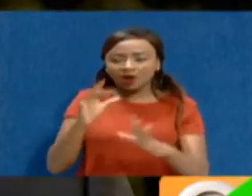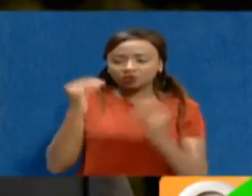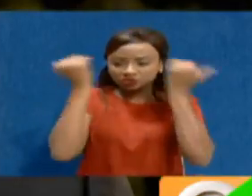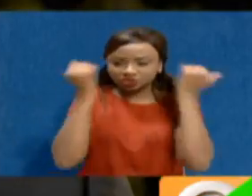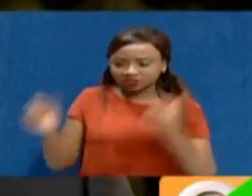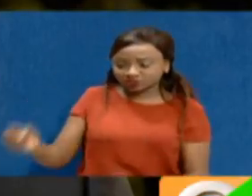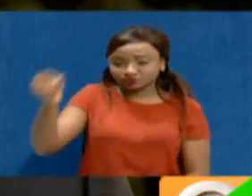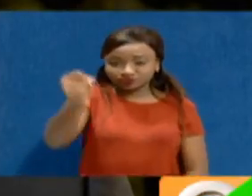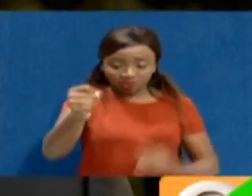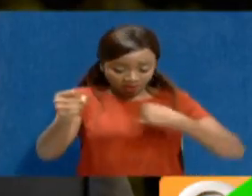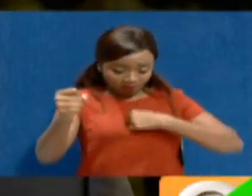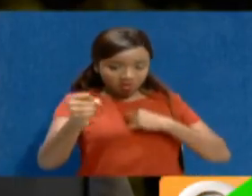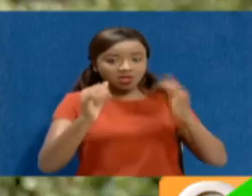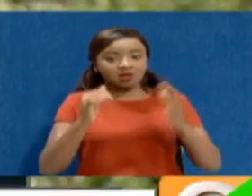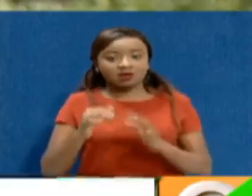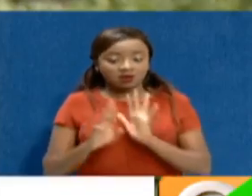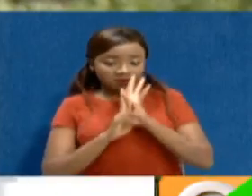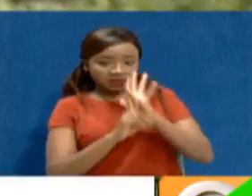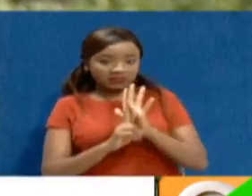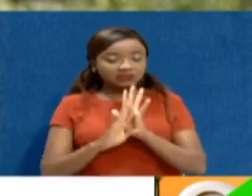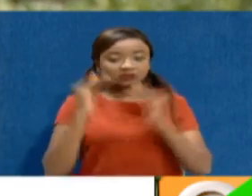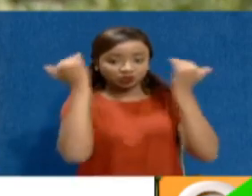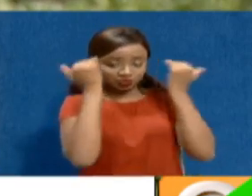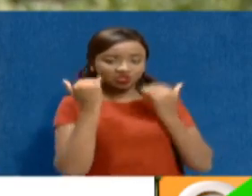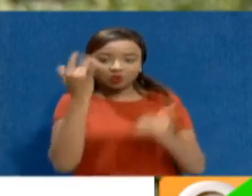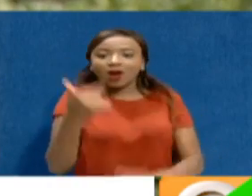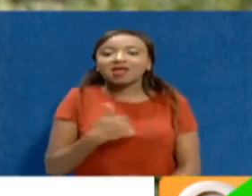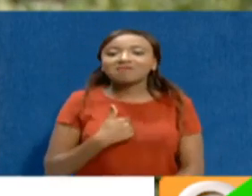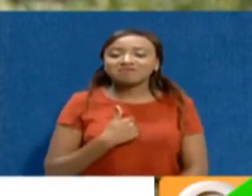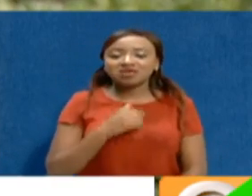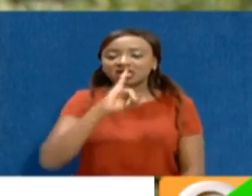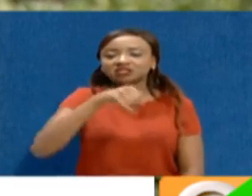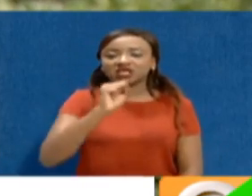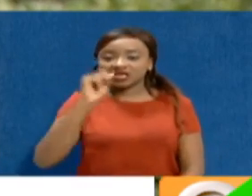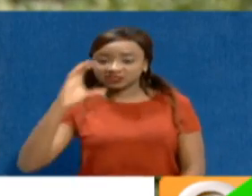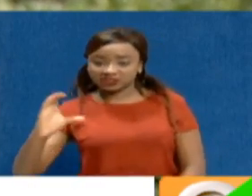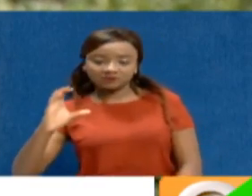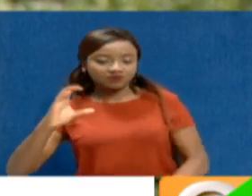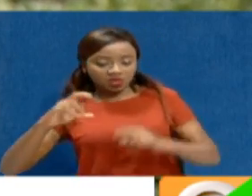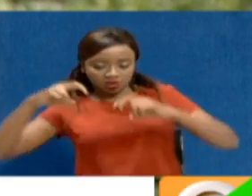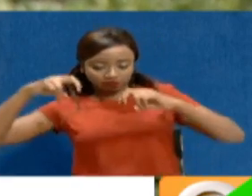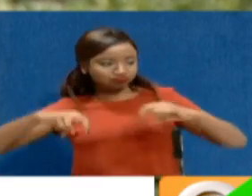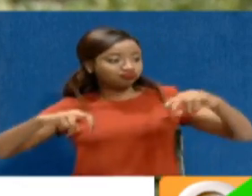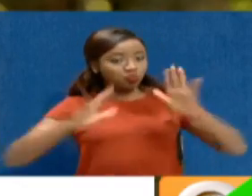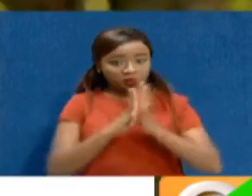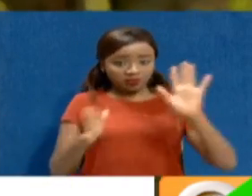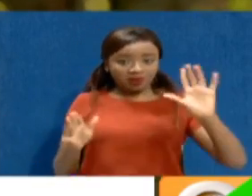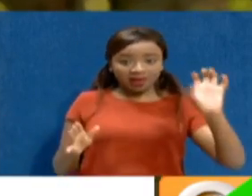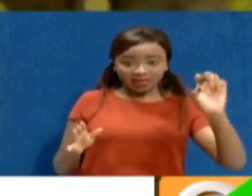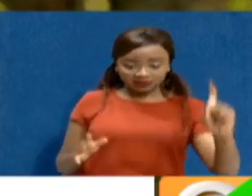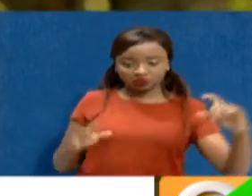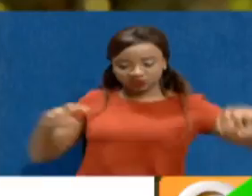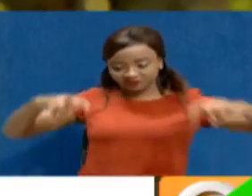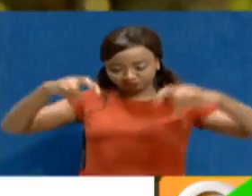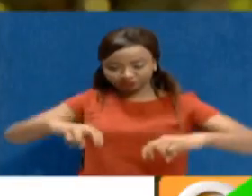down, I then representing the judiciary, because I was on JSC side, we sat down with the executive,